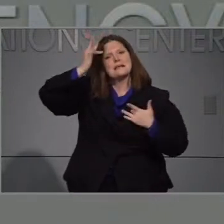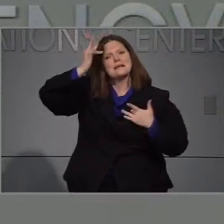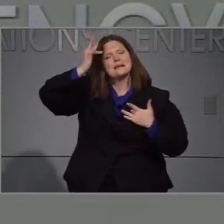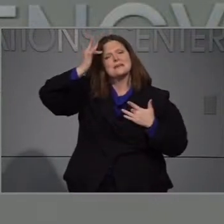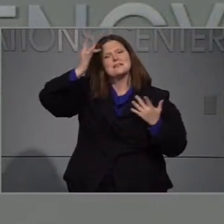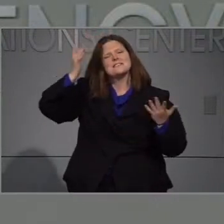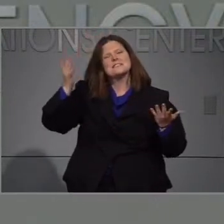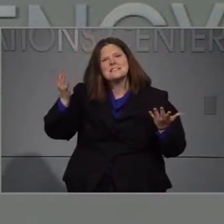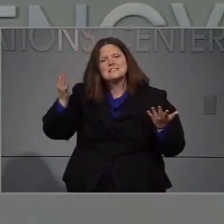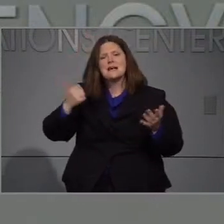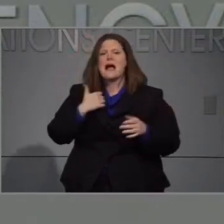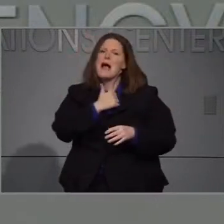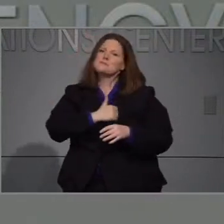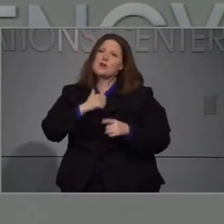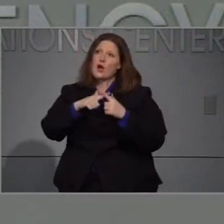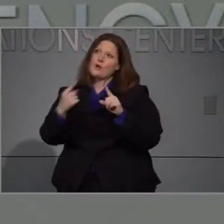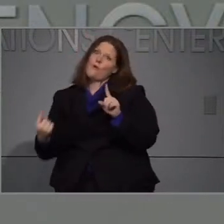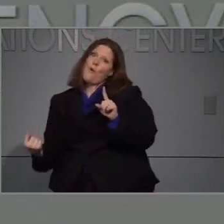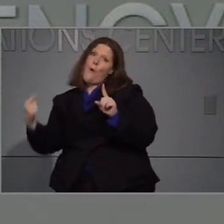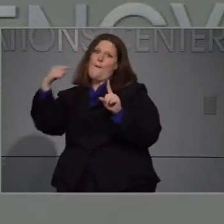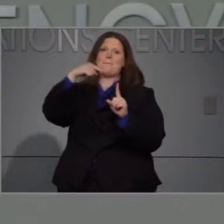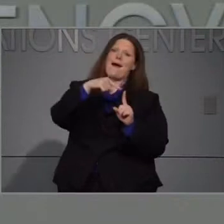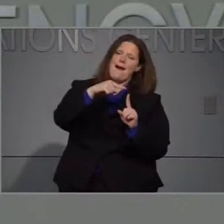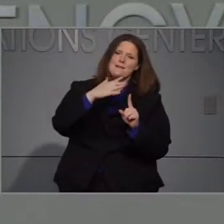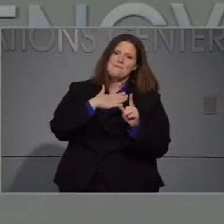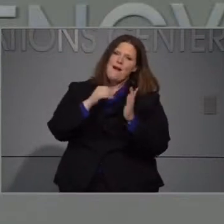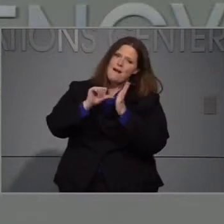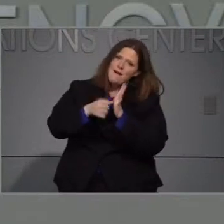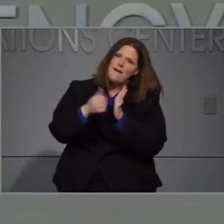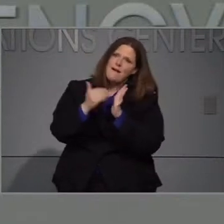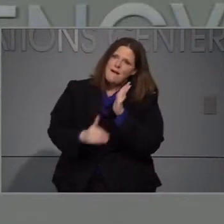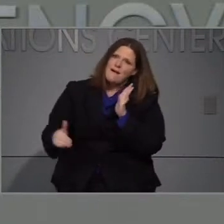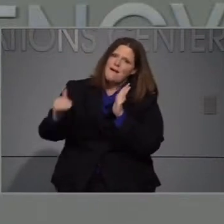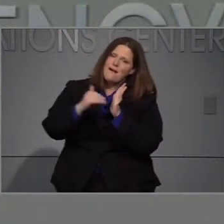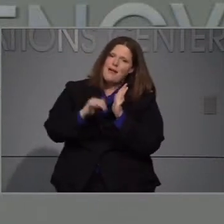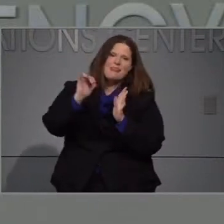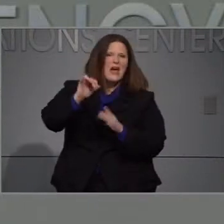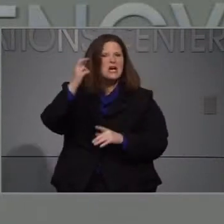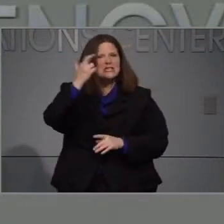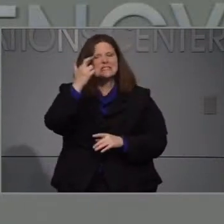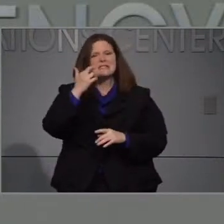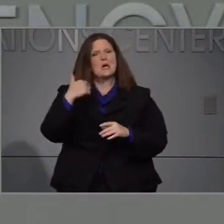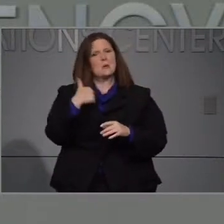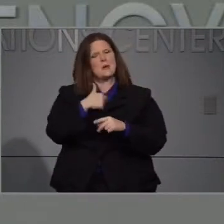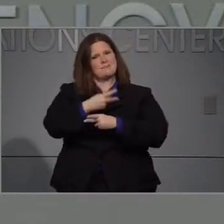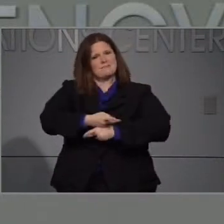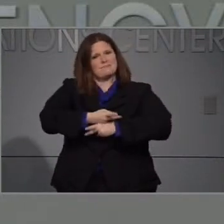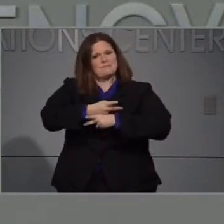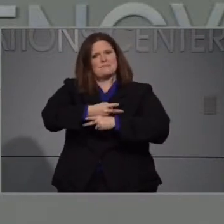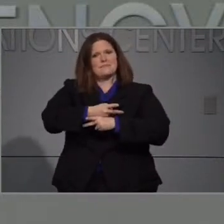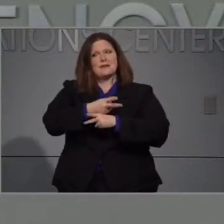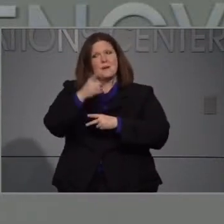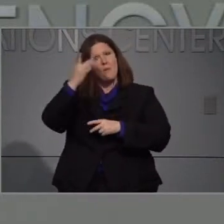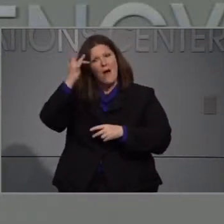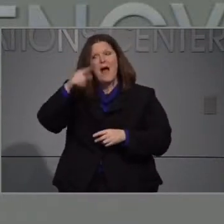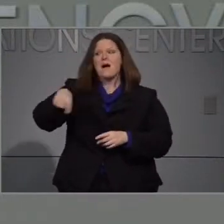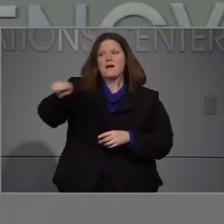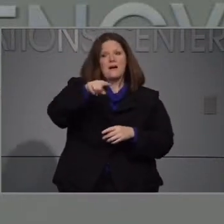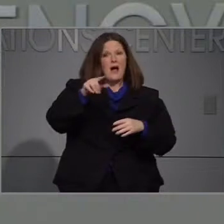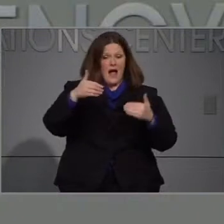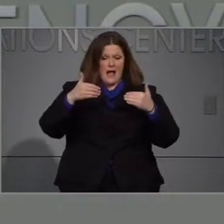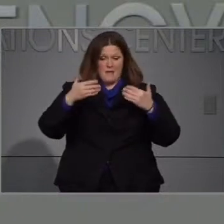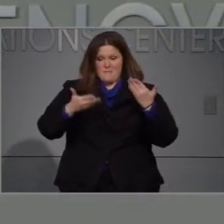sorry to keep going back there, but it's so important that we can spread this virus when we don't have it, which is